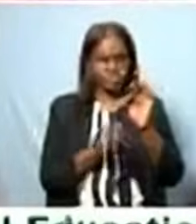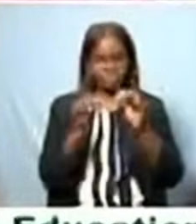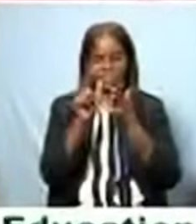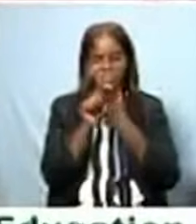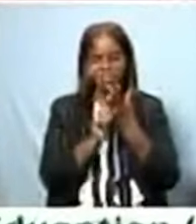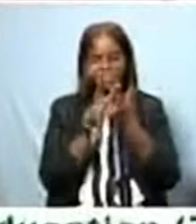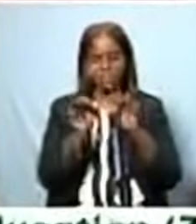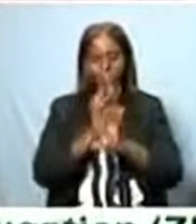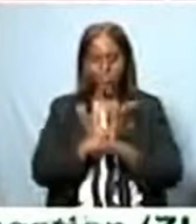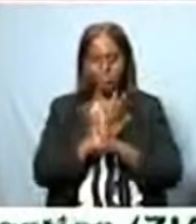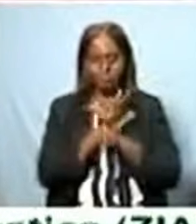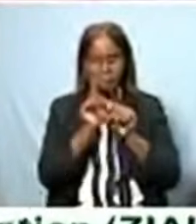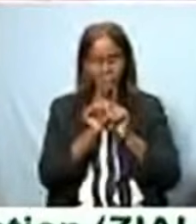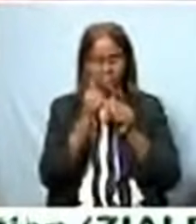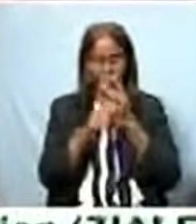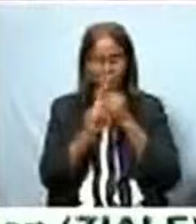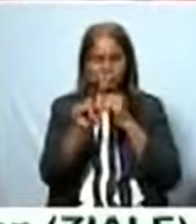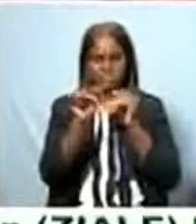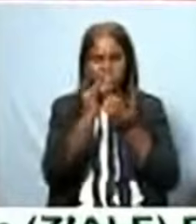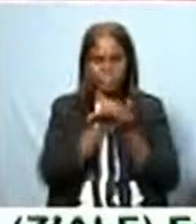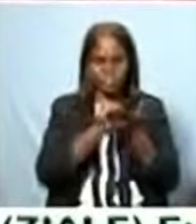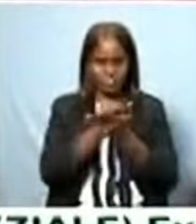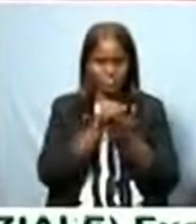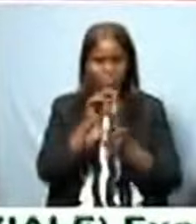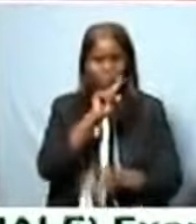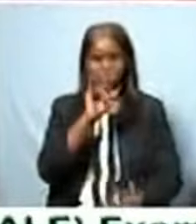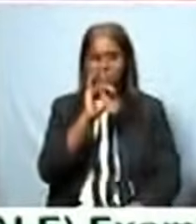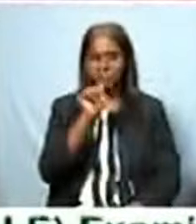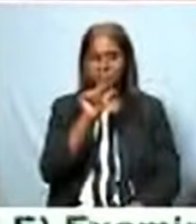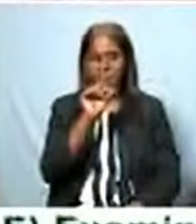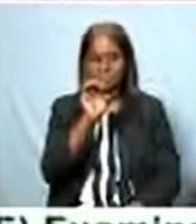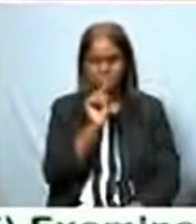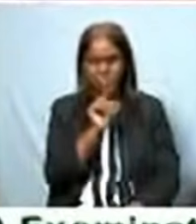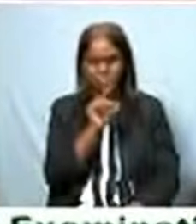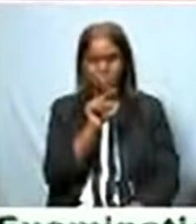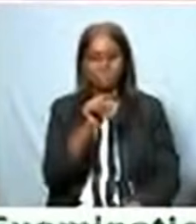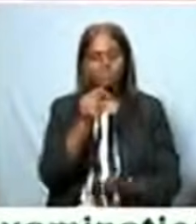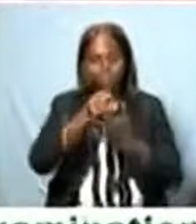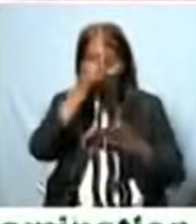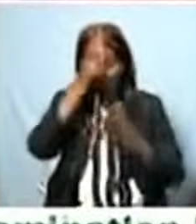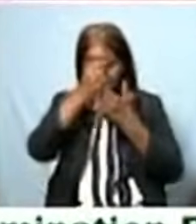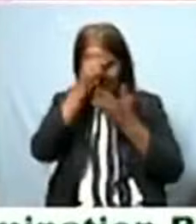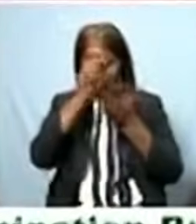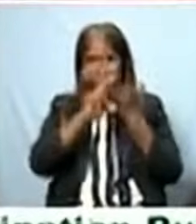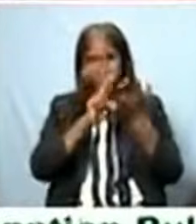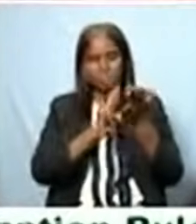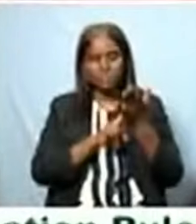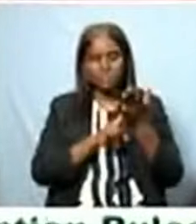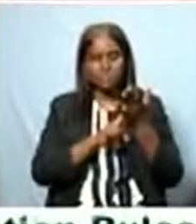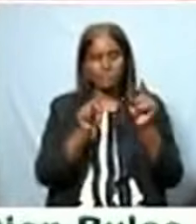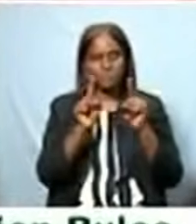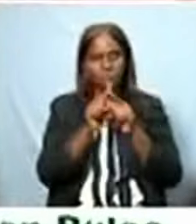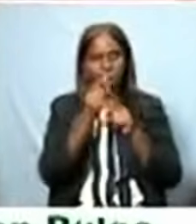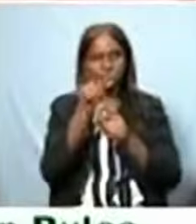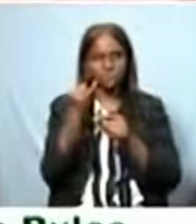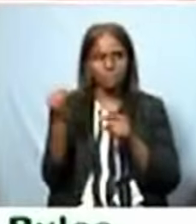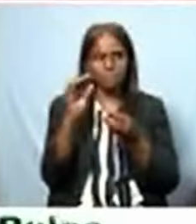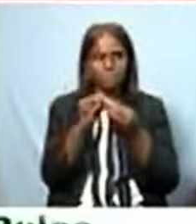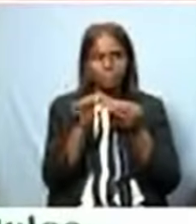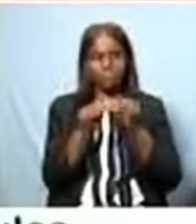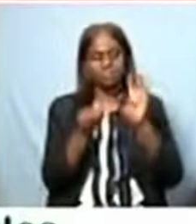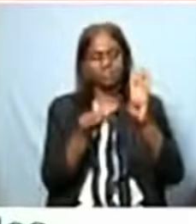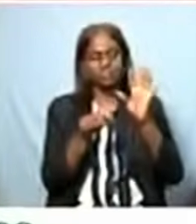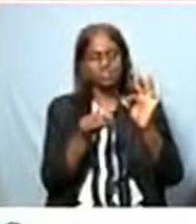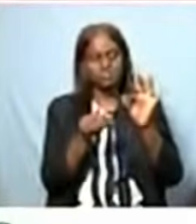of Zambia, and the Institute of Advanced Legal Education Students' Rules, Instrument number 49,